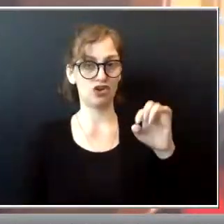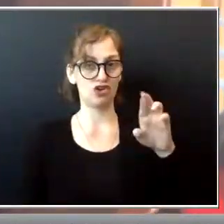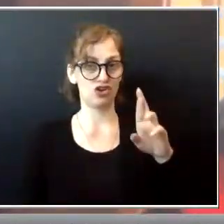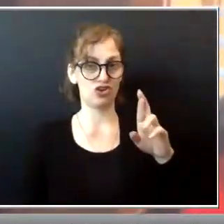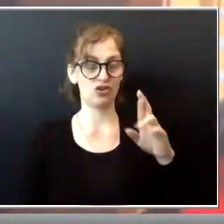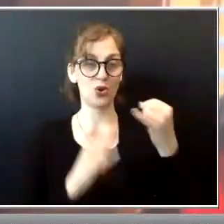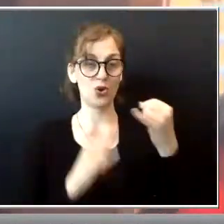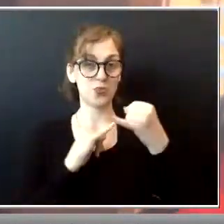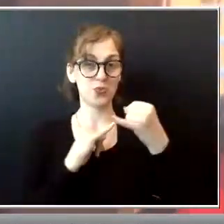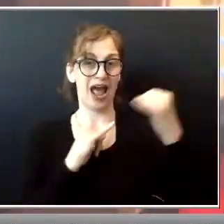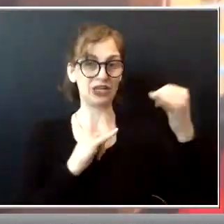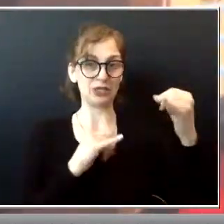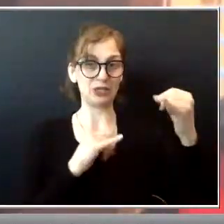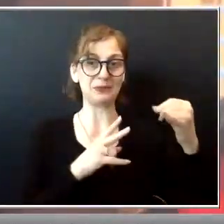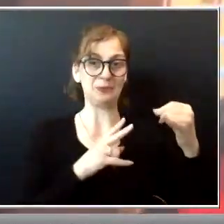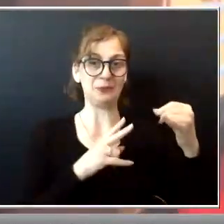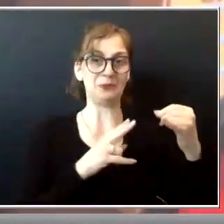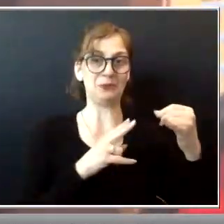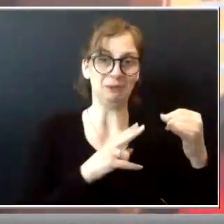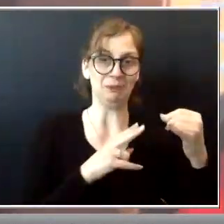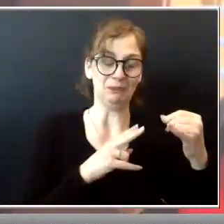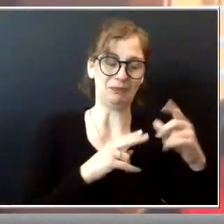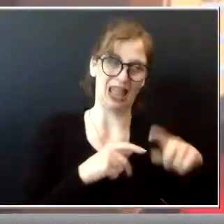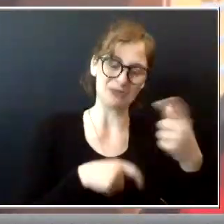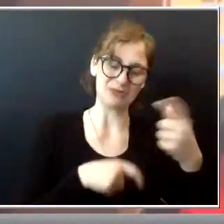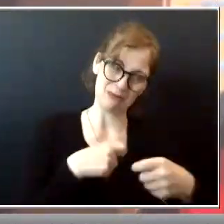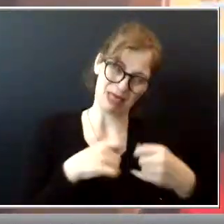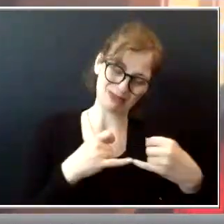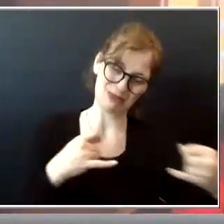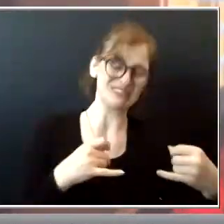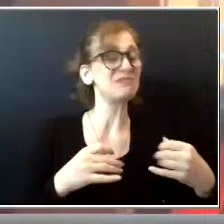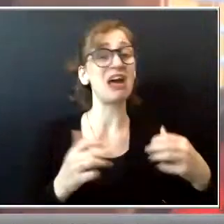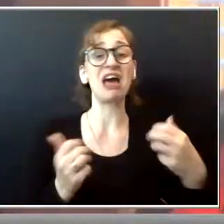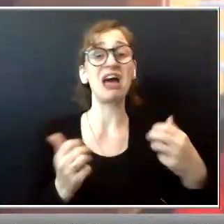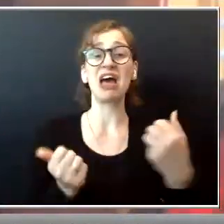But other than that, it was routine, I guess.